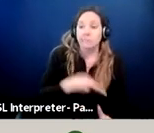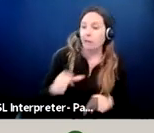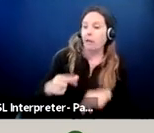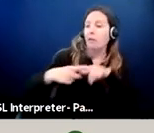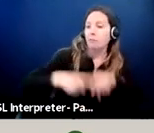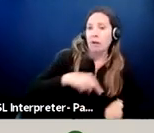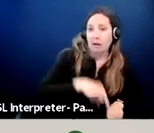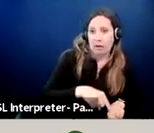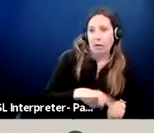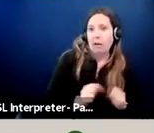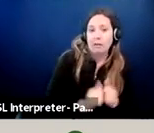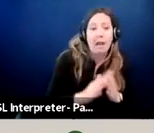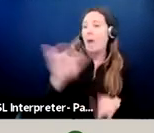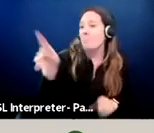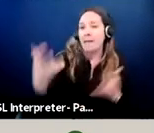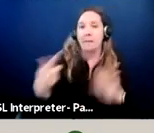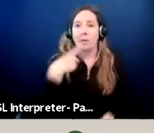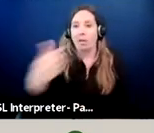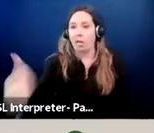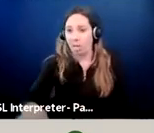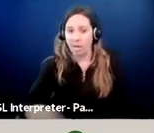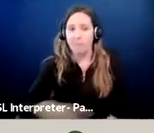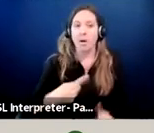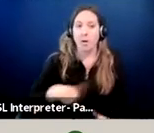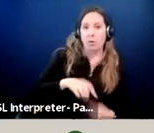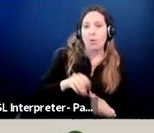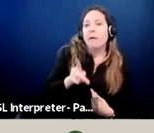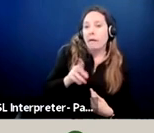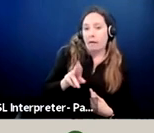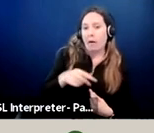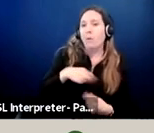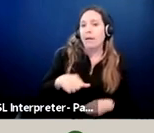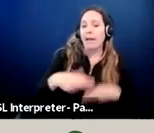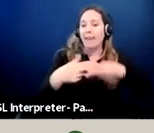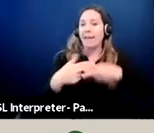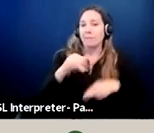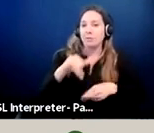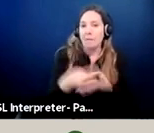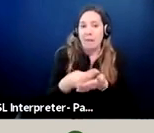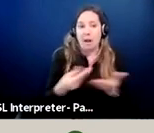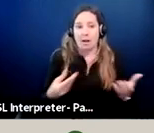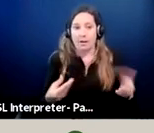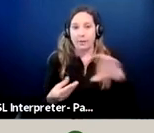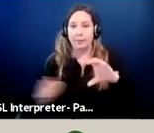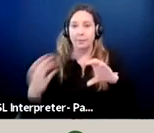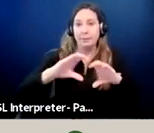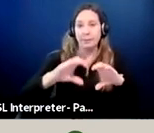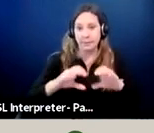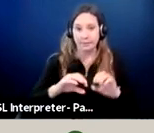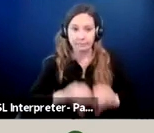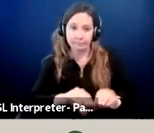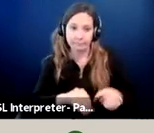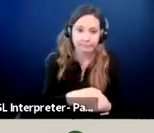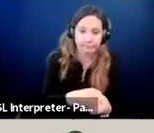really young. So this is what we do at OKR, is one of the things we do is we leverage Shred as a financer. And it's not just for Shred, we do the